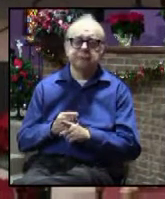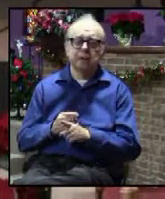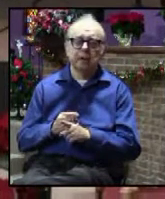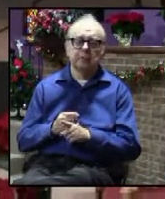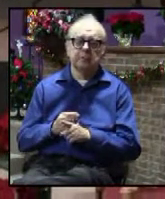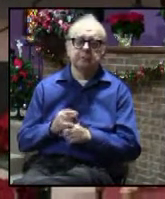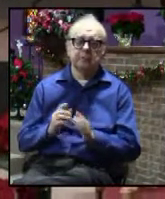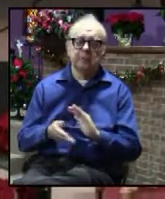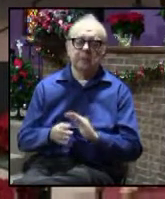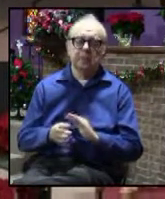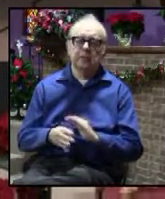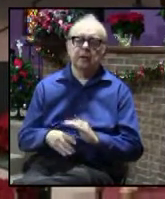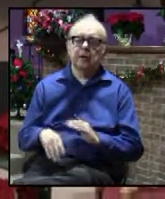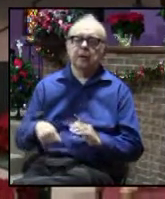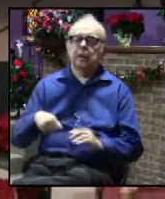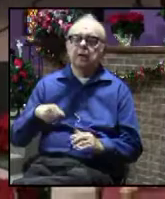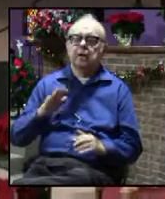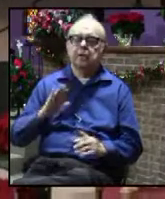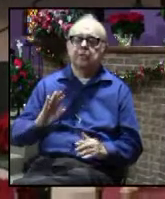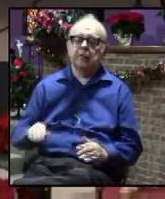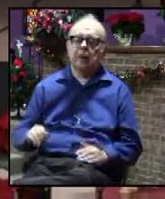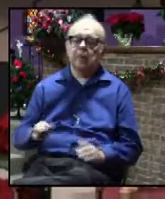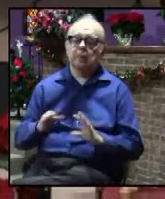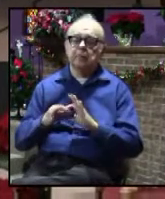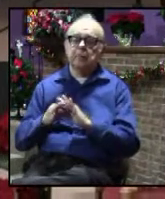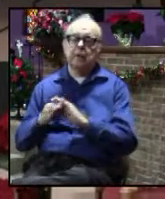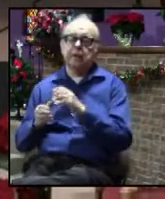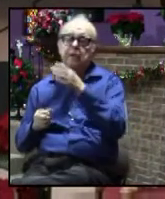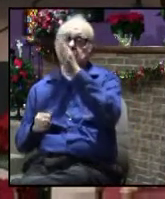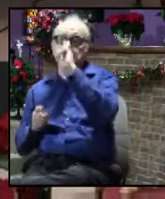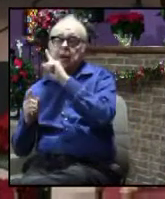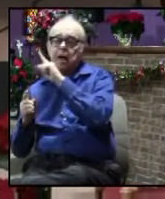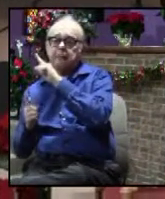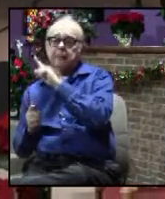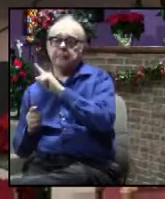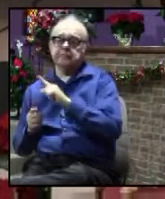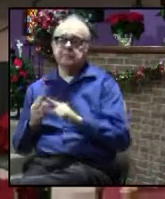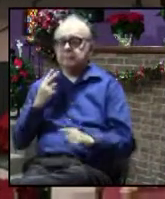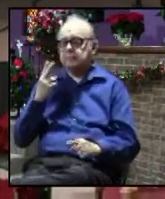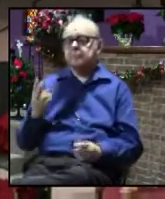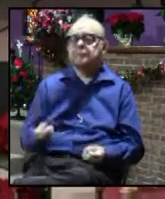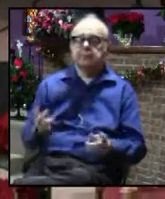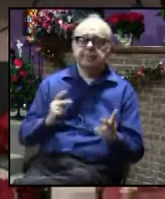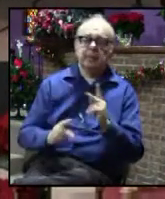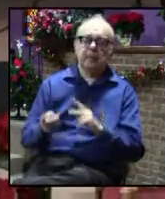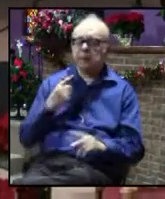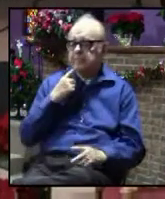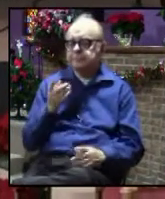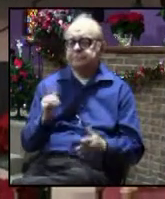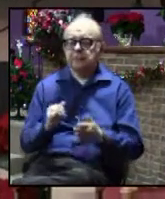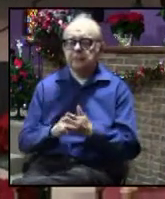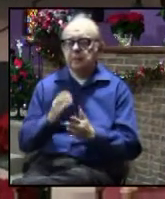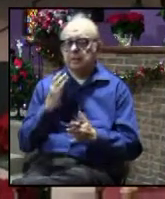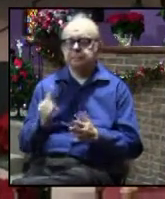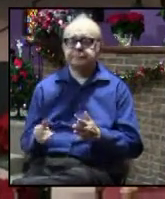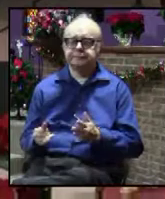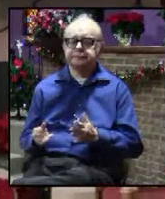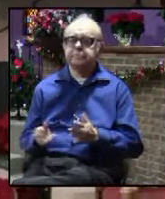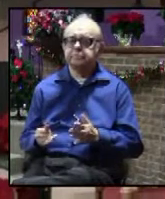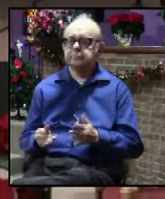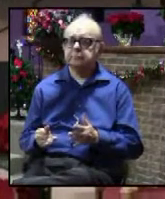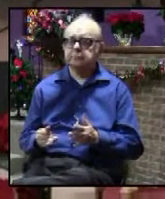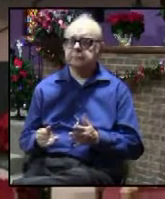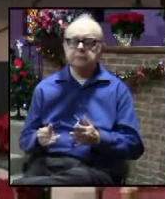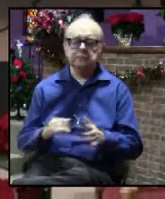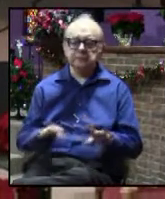to become the child of God. Amen. You see, a lot of people will tell you that just because you've been bad,